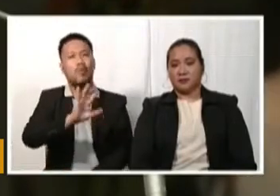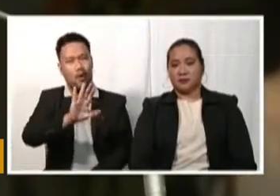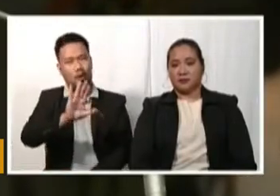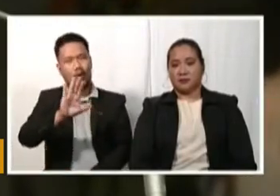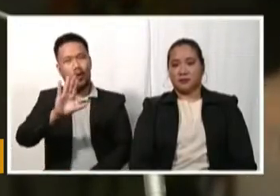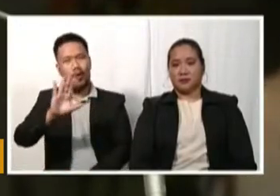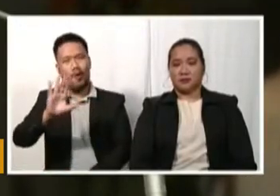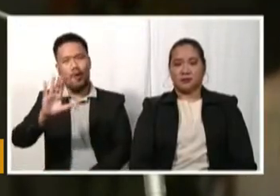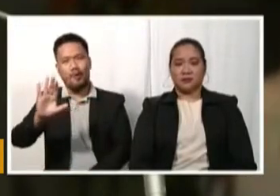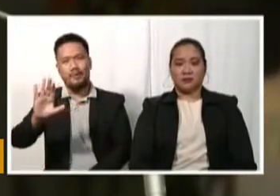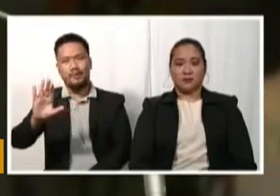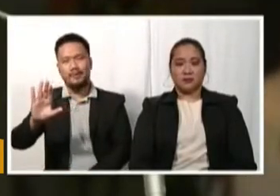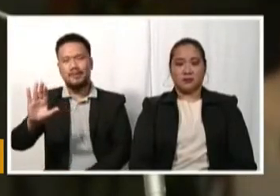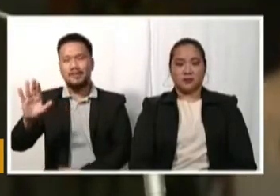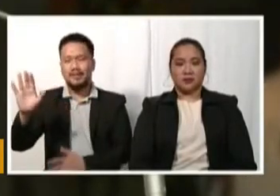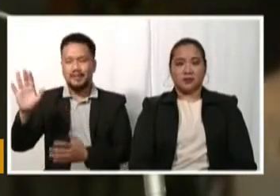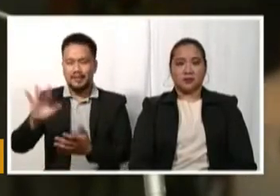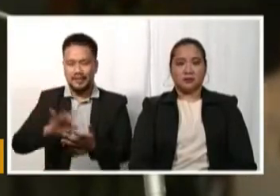glory fills you,